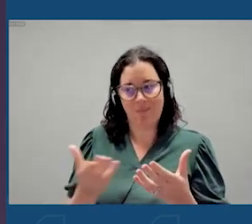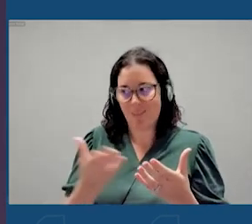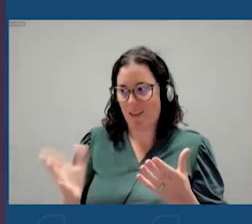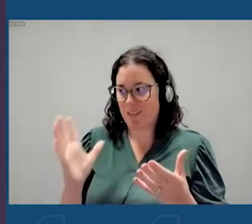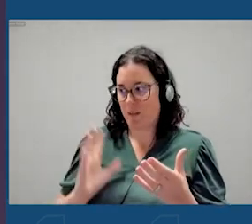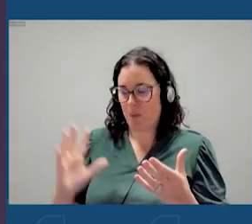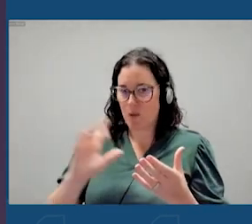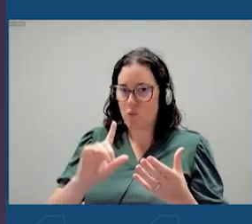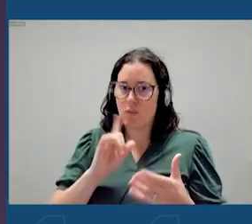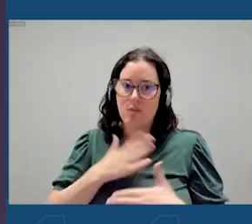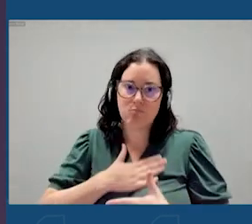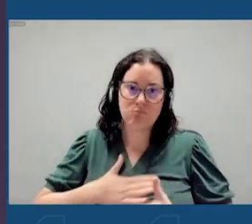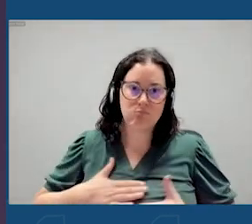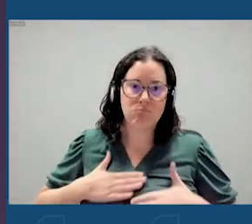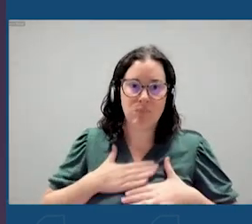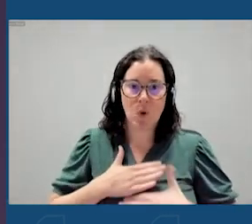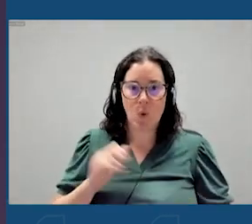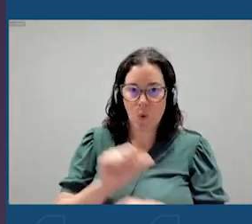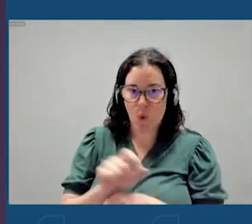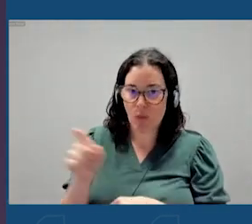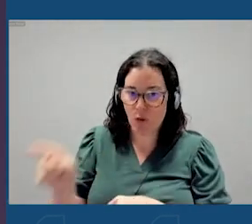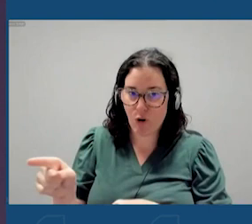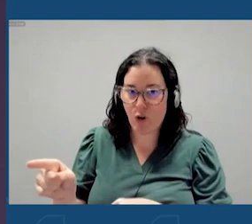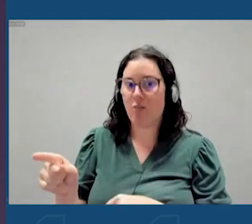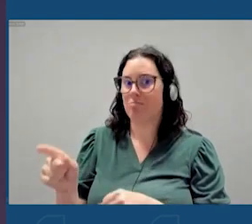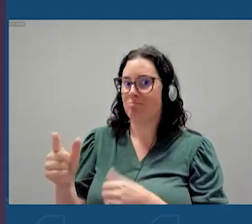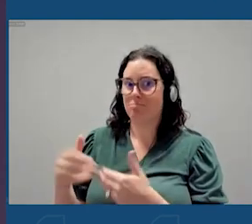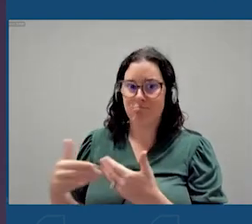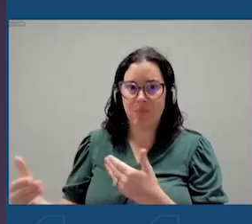pleasure to work with her on this piece of legislation.